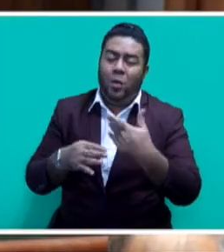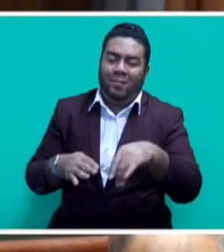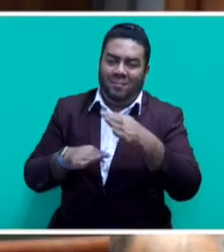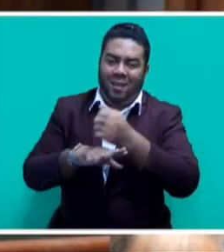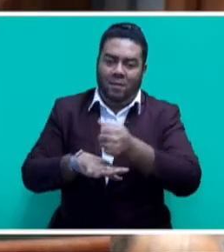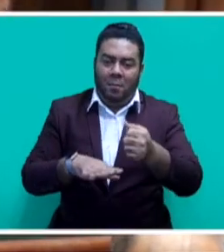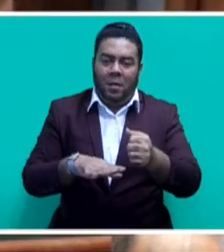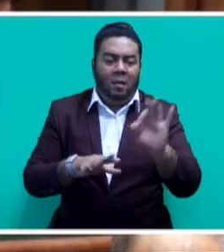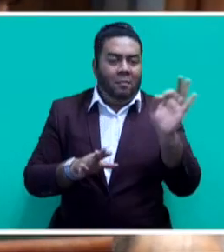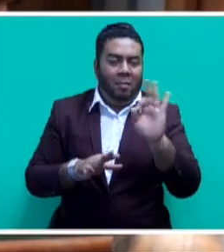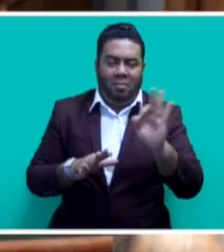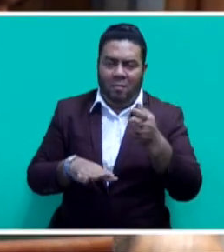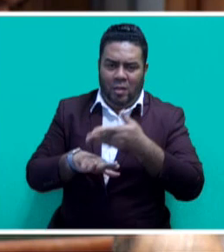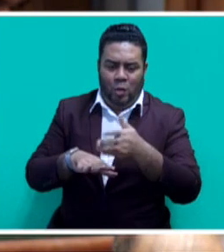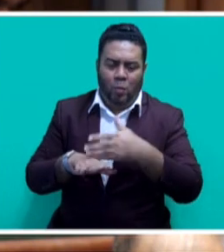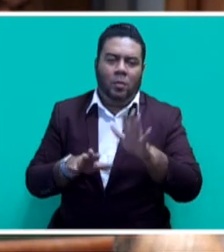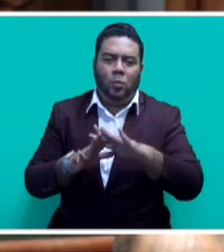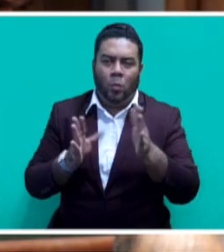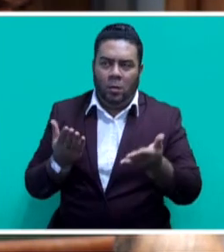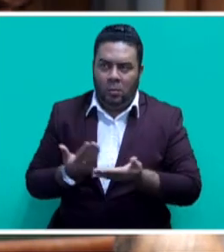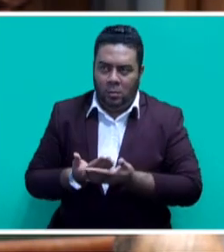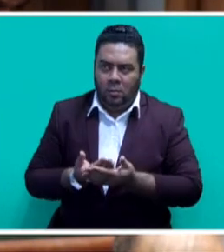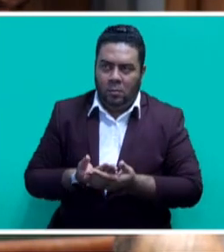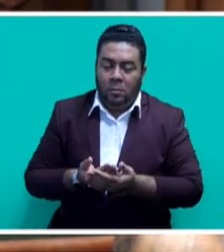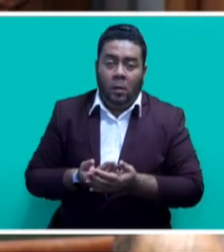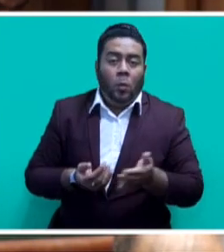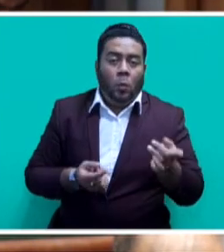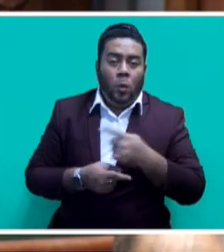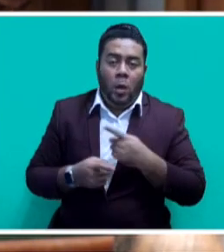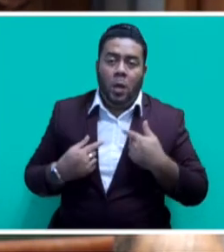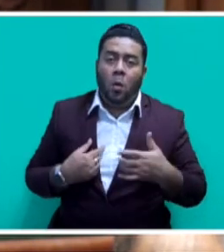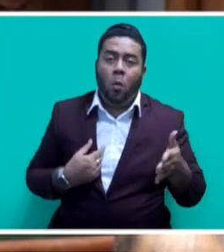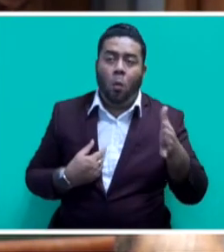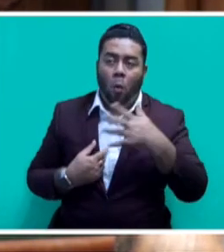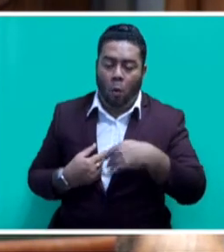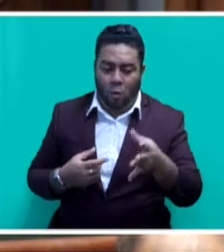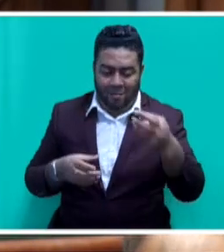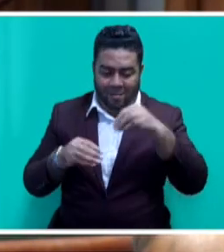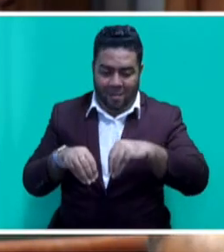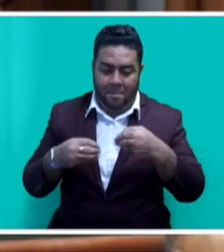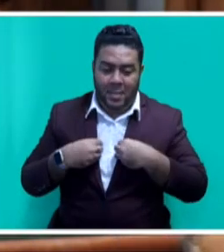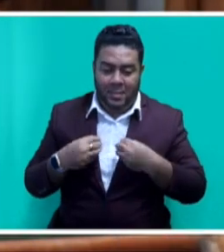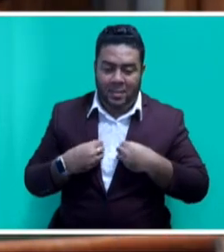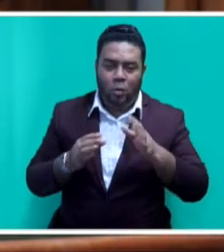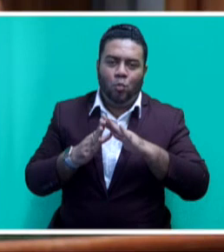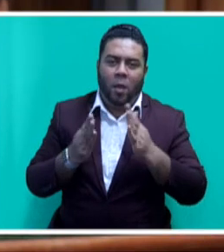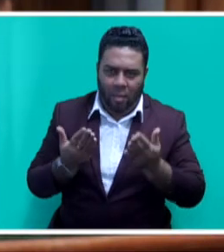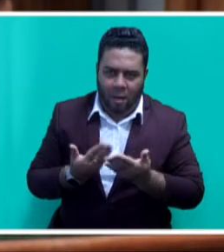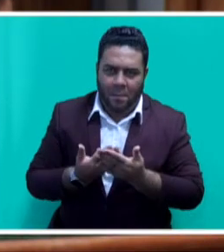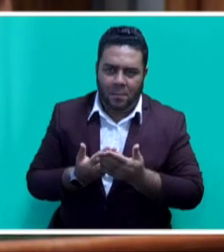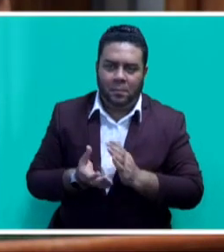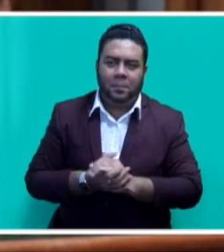government. There is nothing new in this world. We are all in this business together.